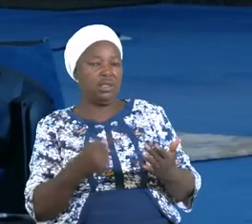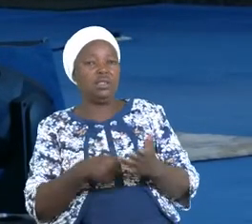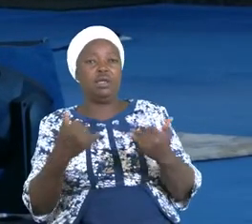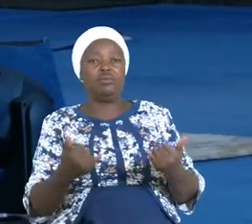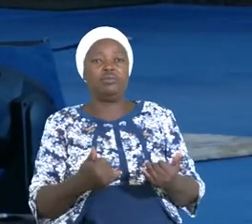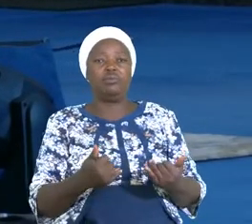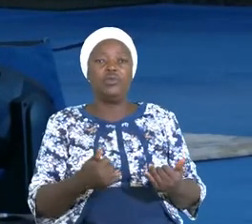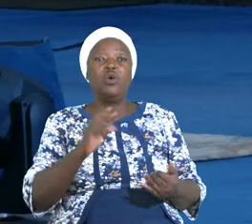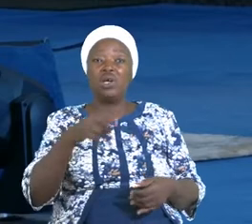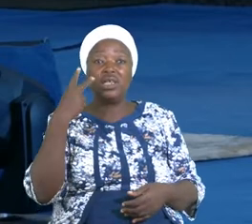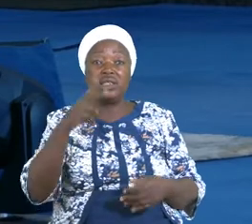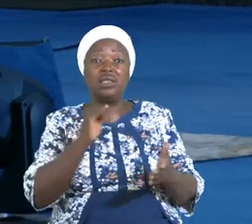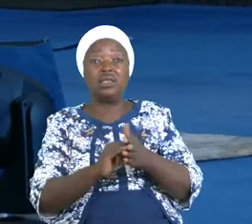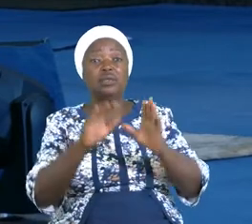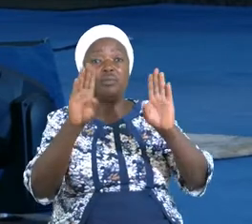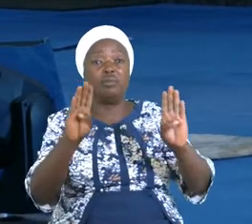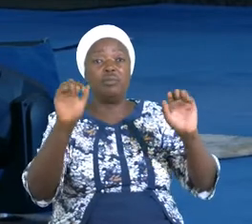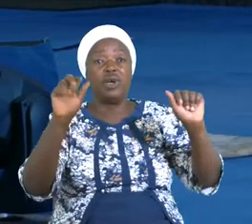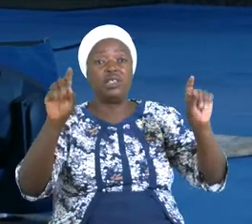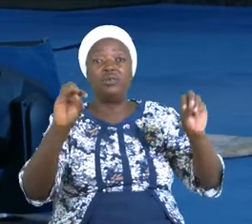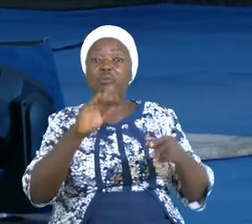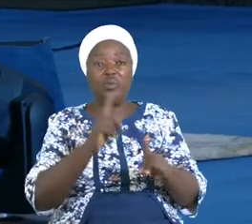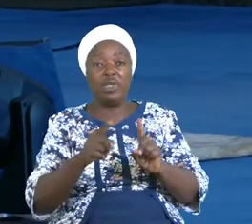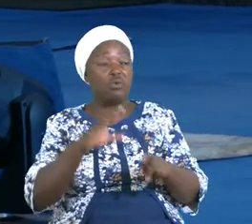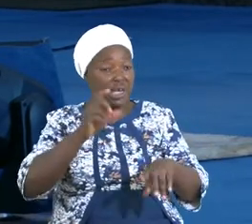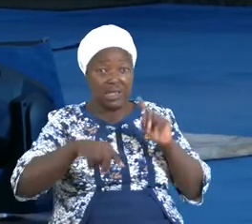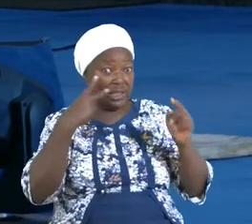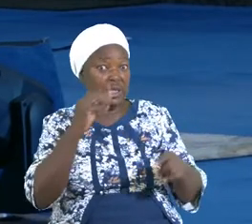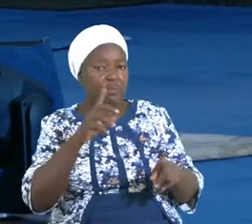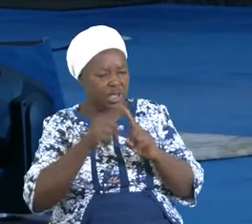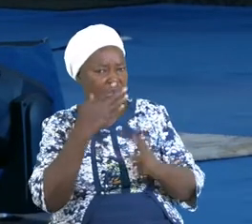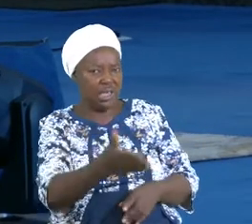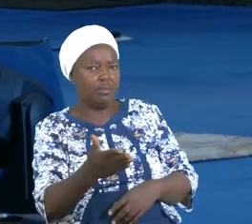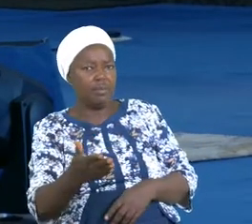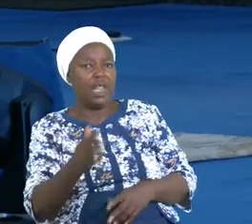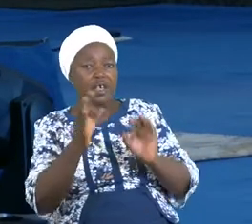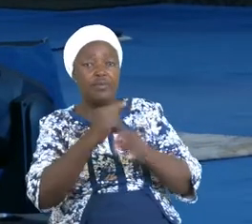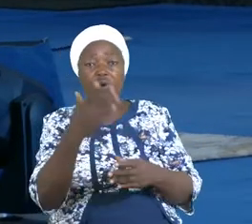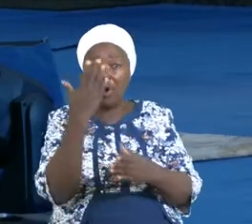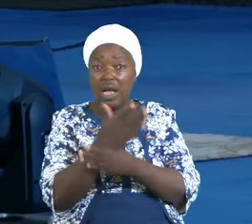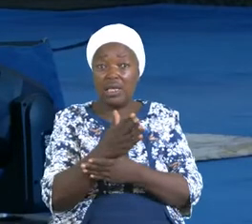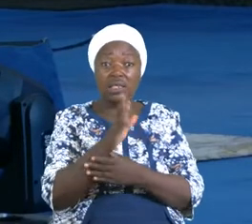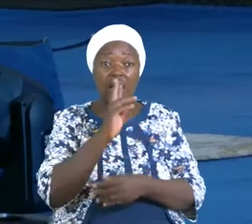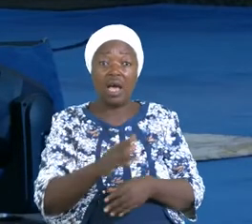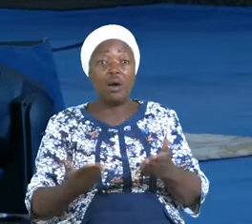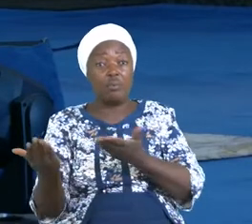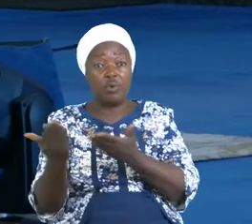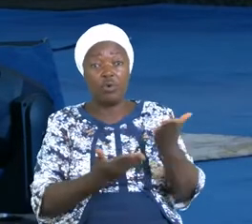the bacteria, but they're there. And if your hands are brought under a